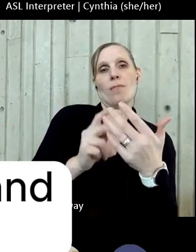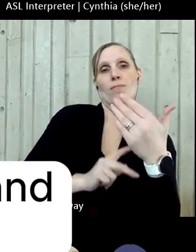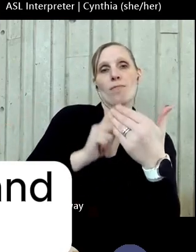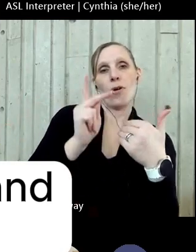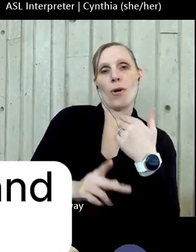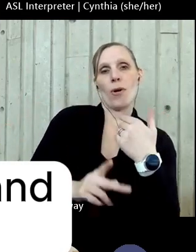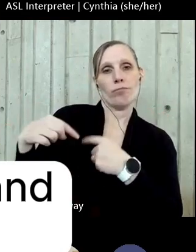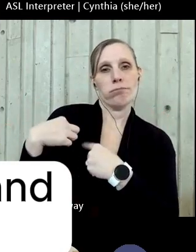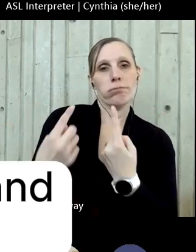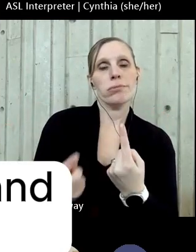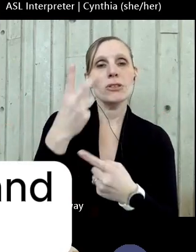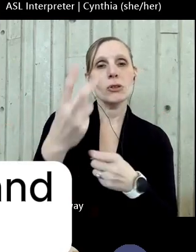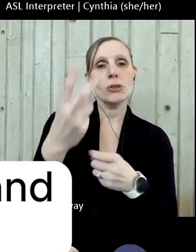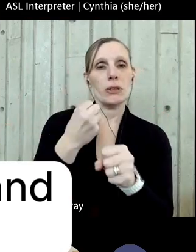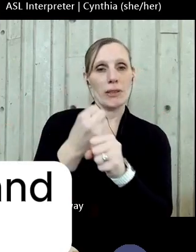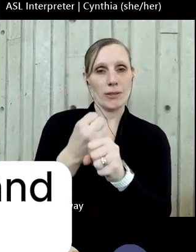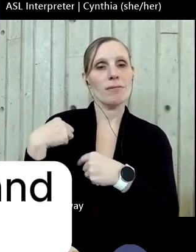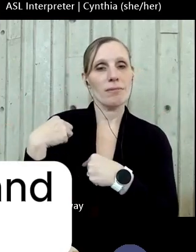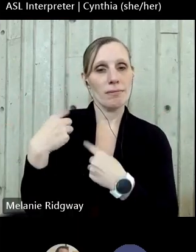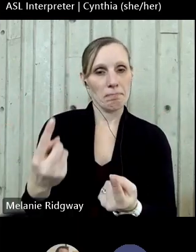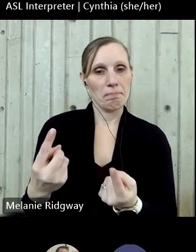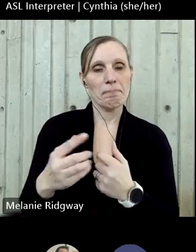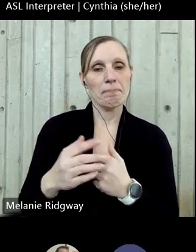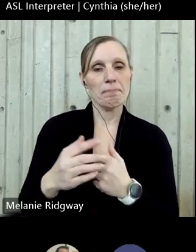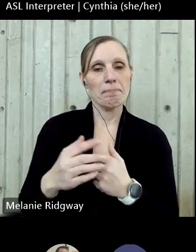2 years, and